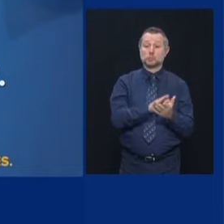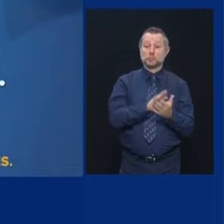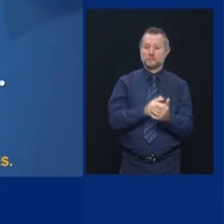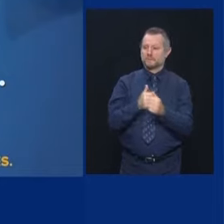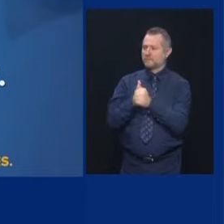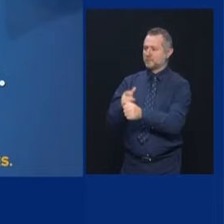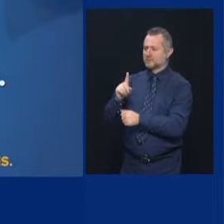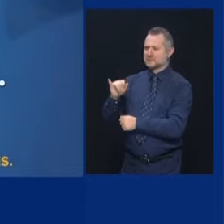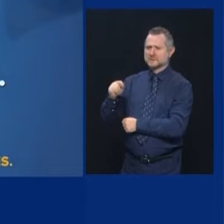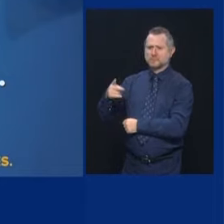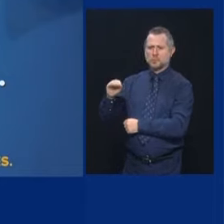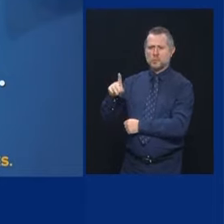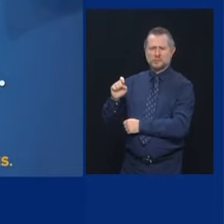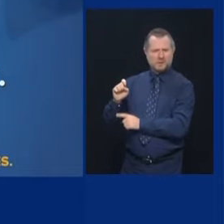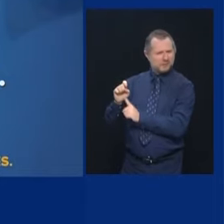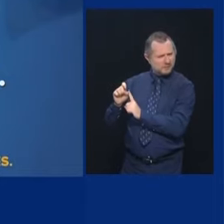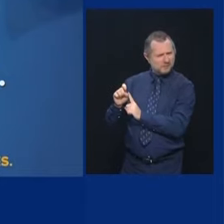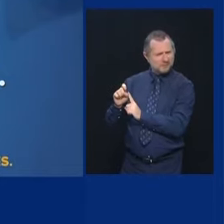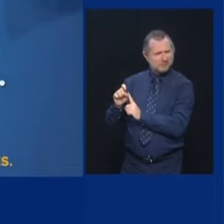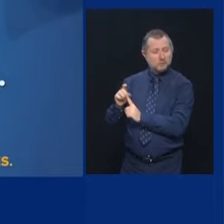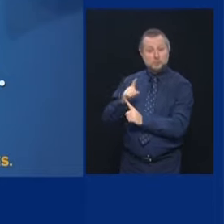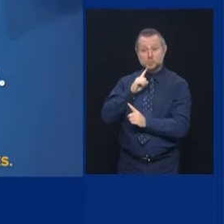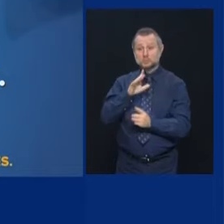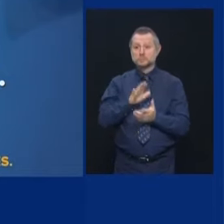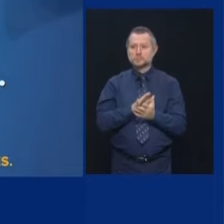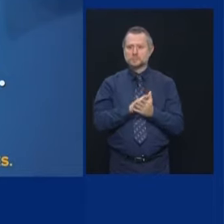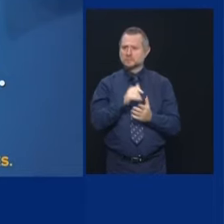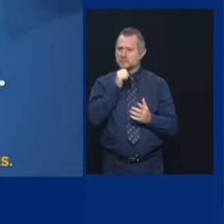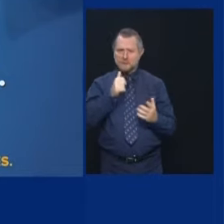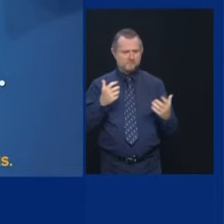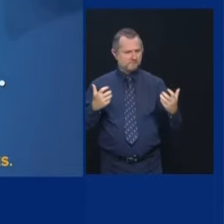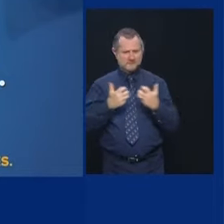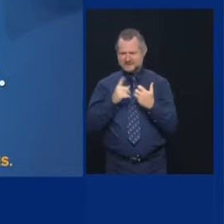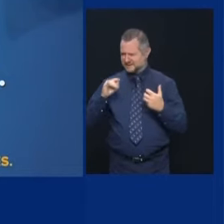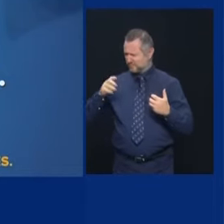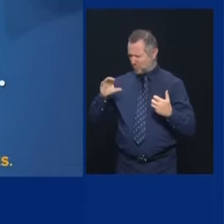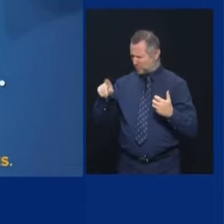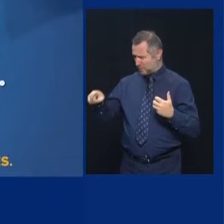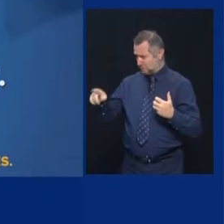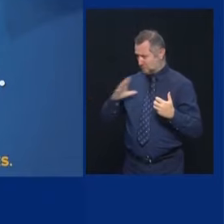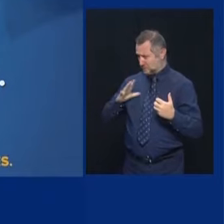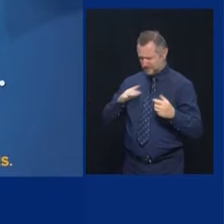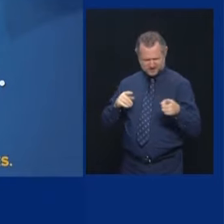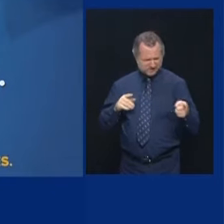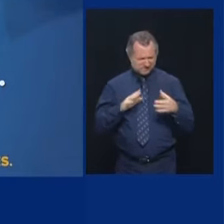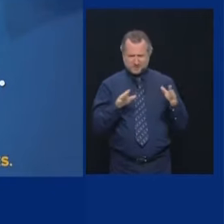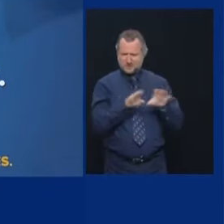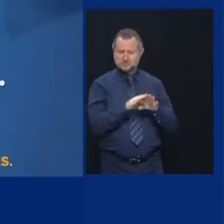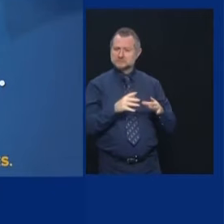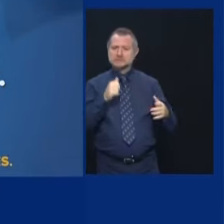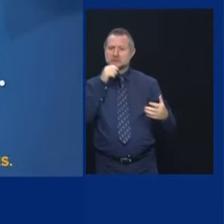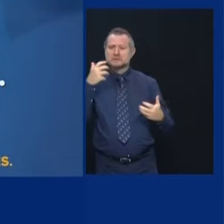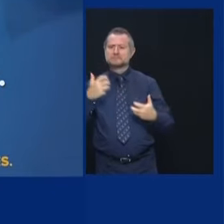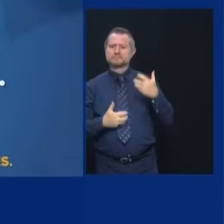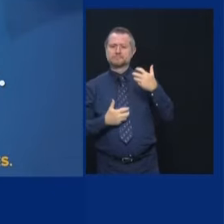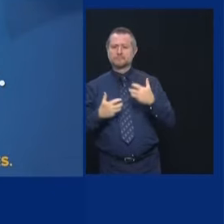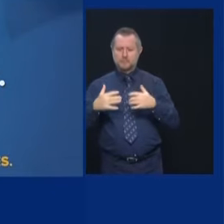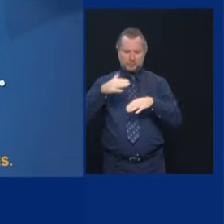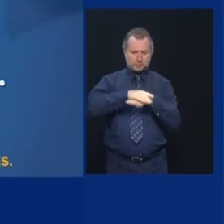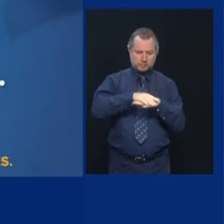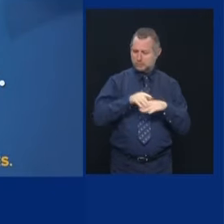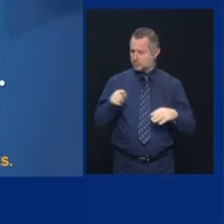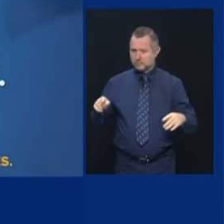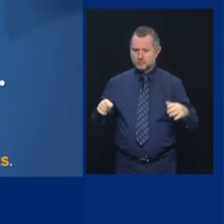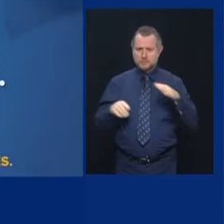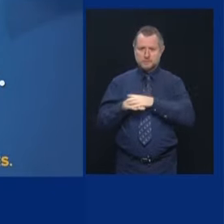the school district is different than the zip code. So just because the school is